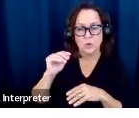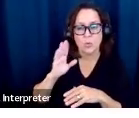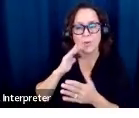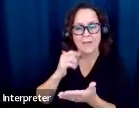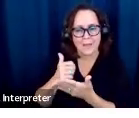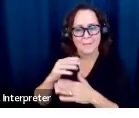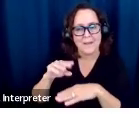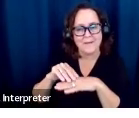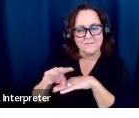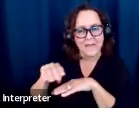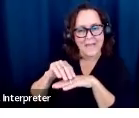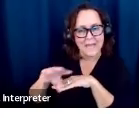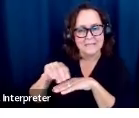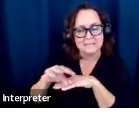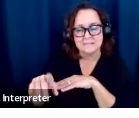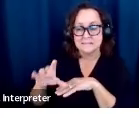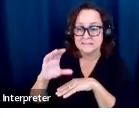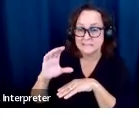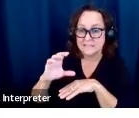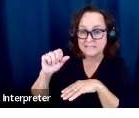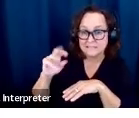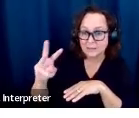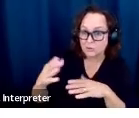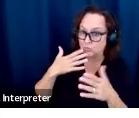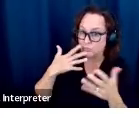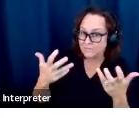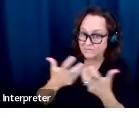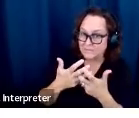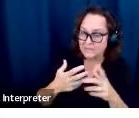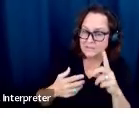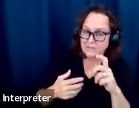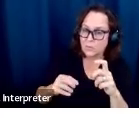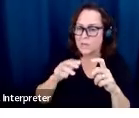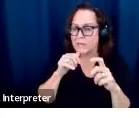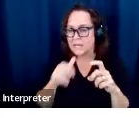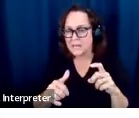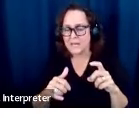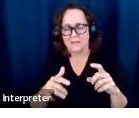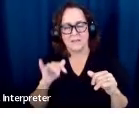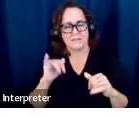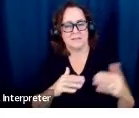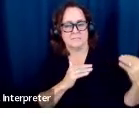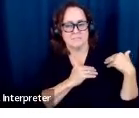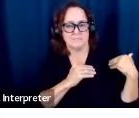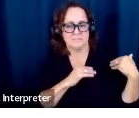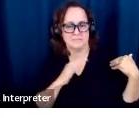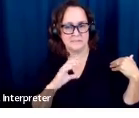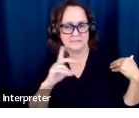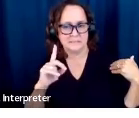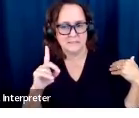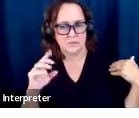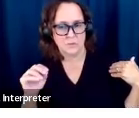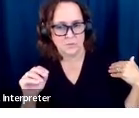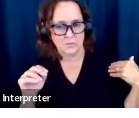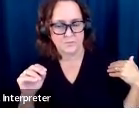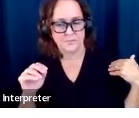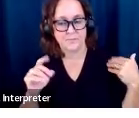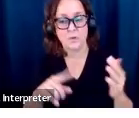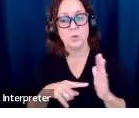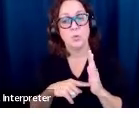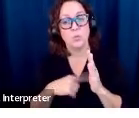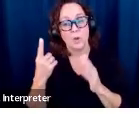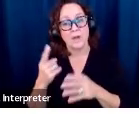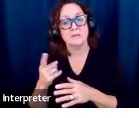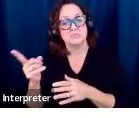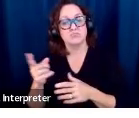whether or not the CSW sounds like a good fit for them based off of given that $20,000 limit. And then once the person